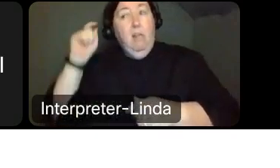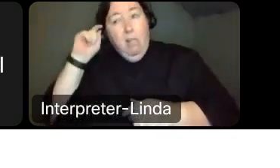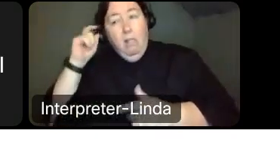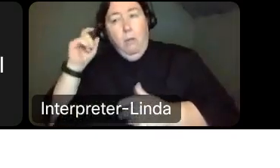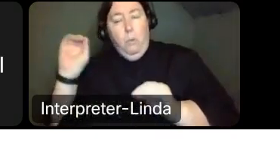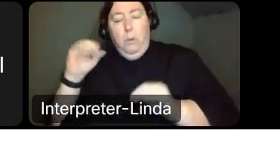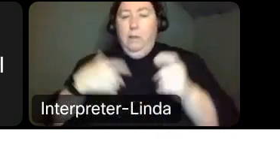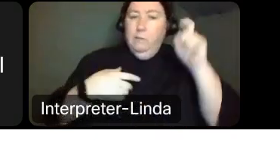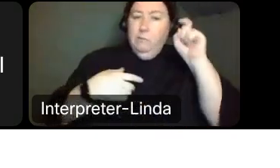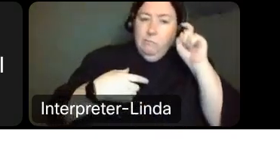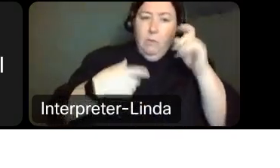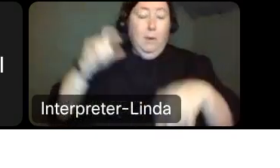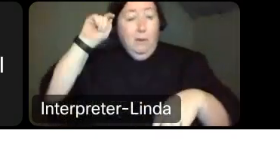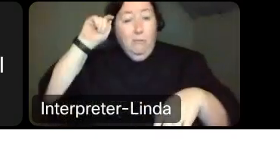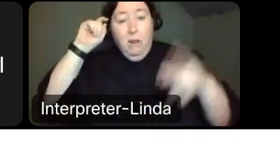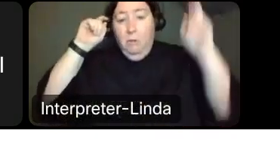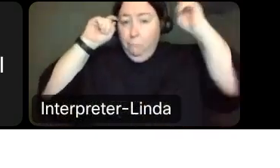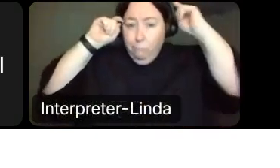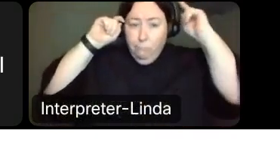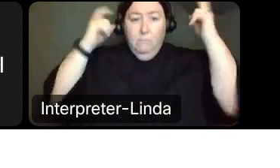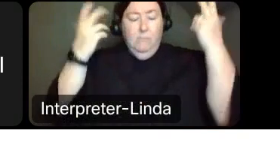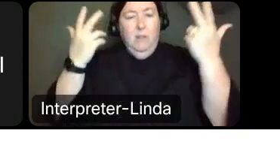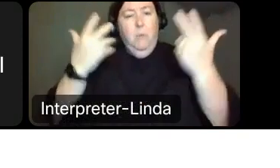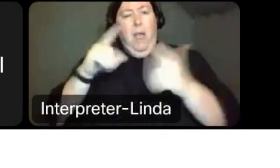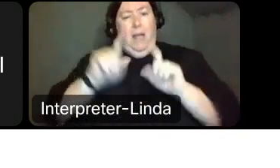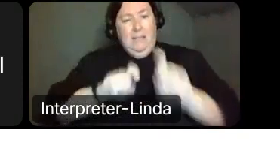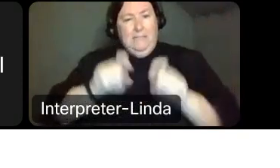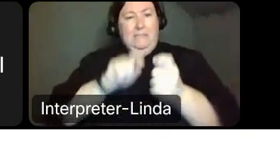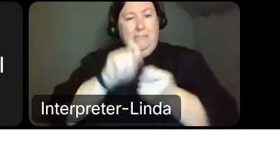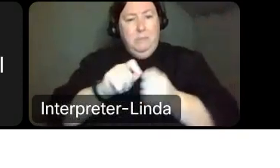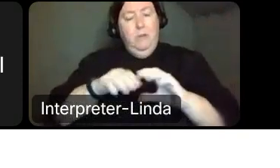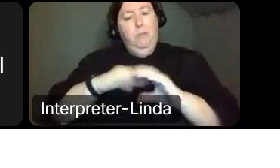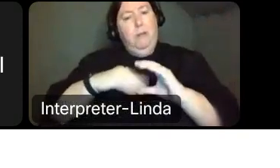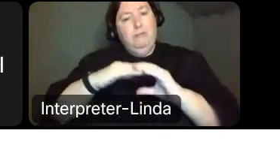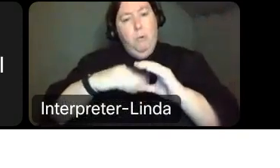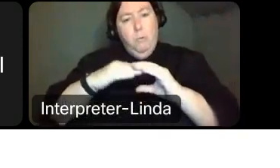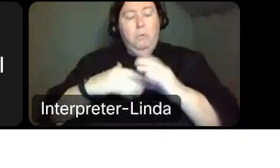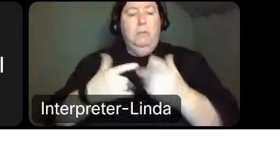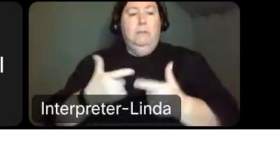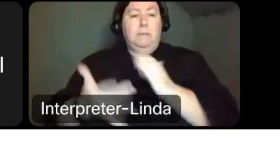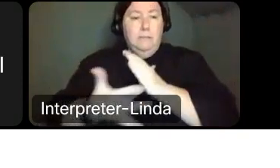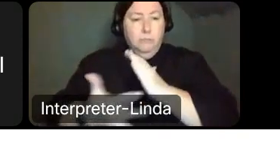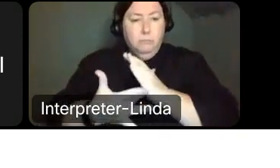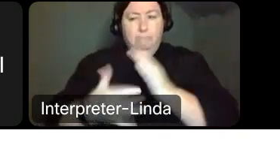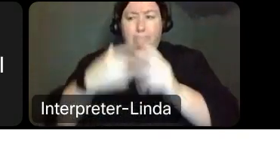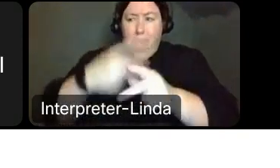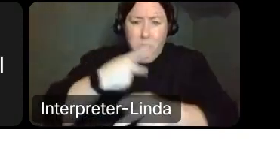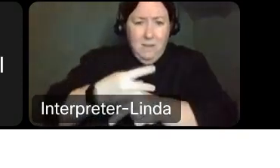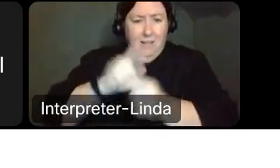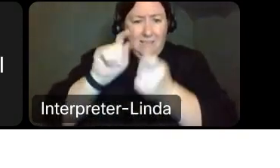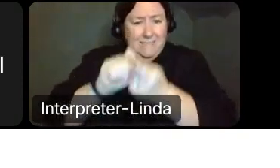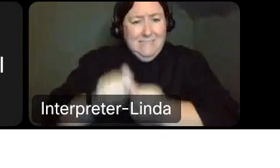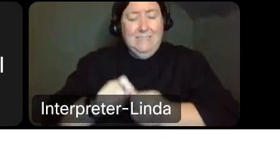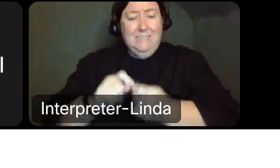cochlear implant in the other, and so on and so forth. So we ask questions about their thresholds, technology, their type of hearing loss. We ask